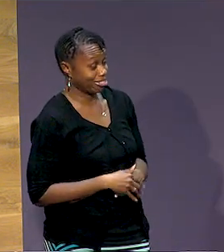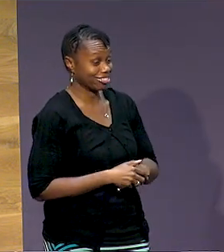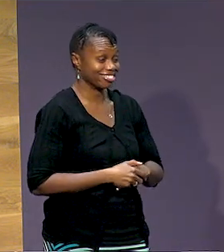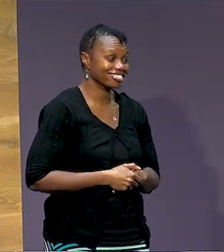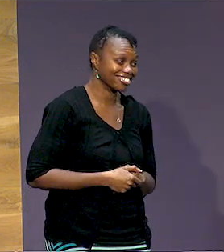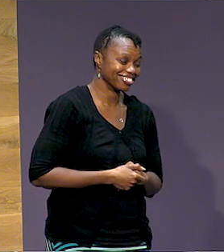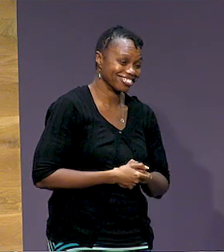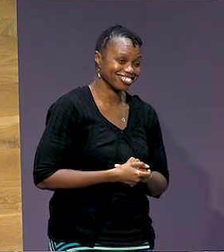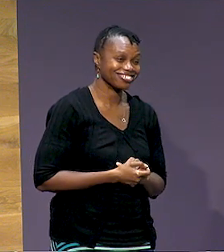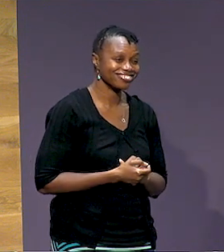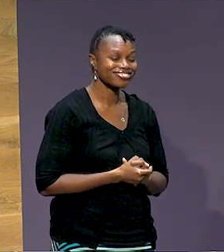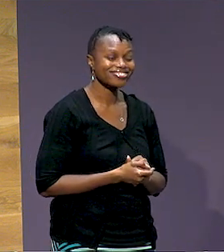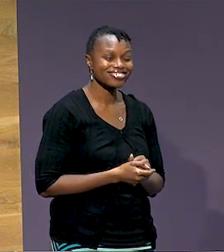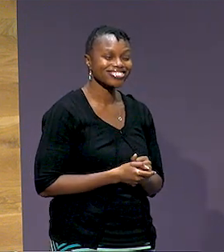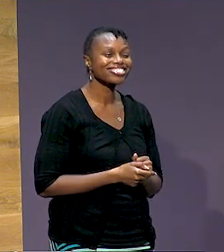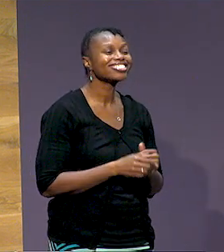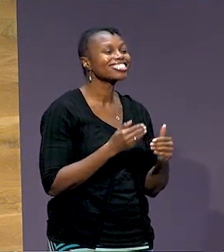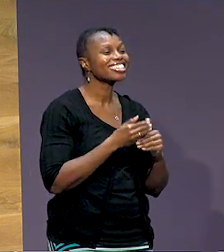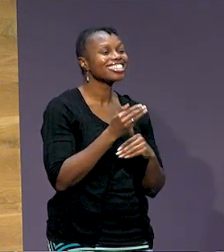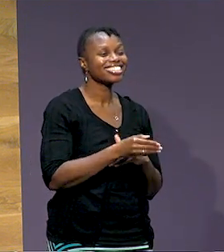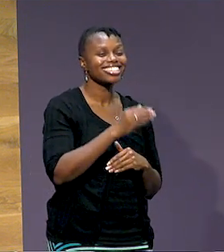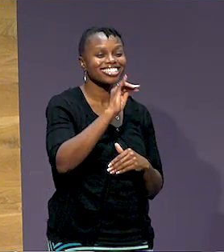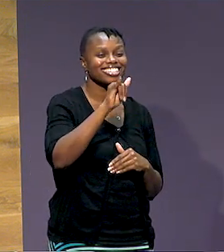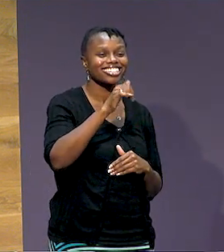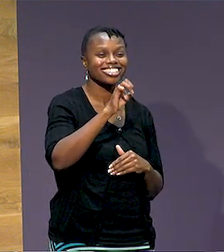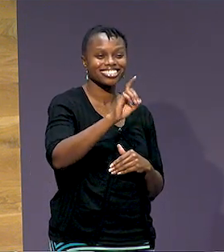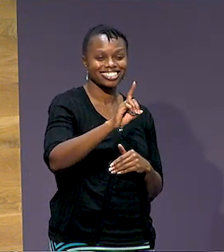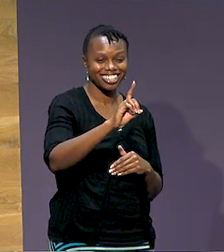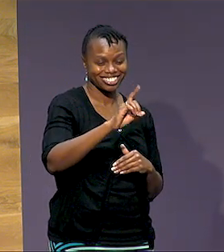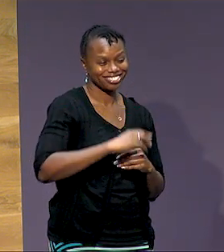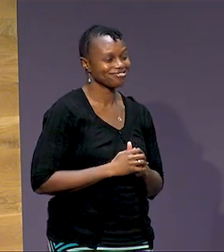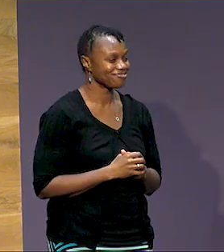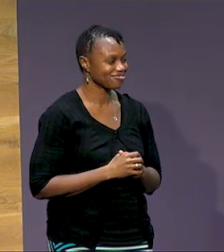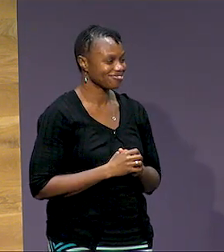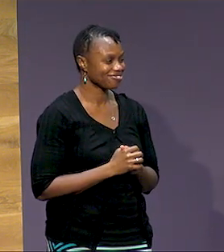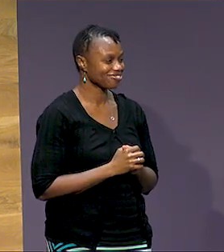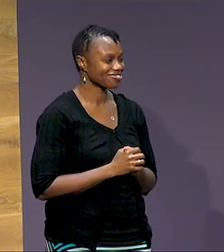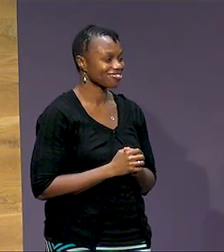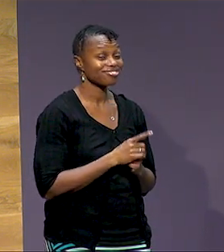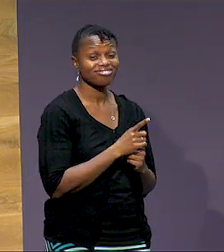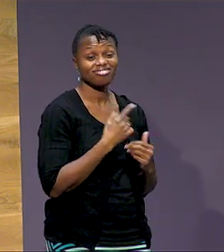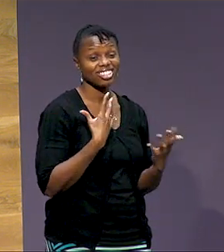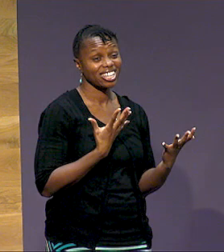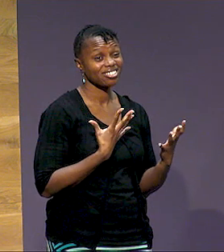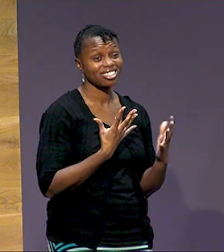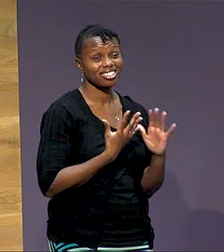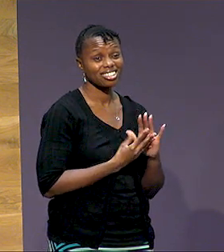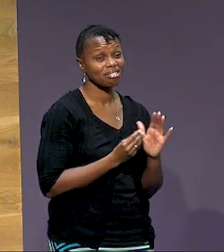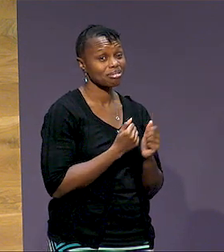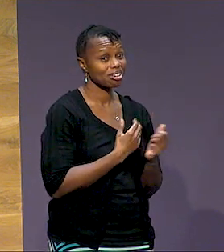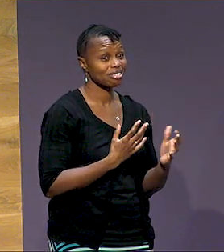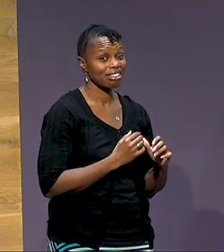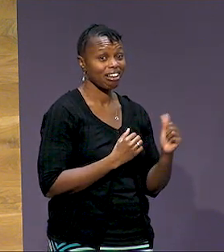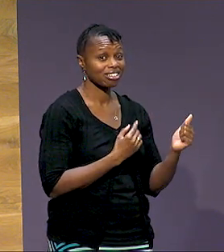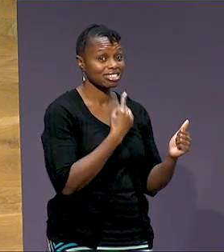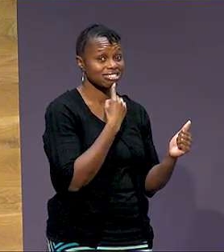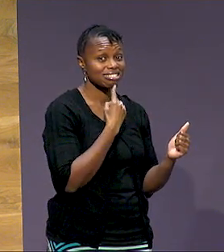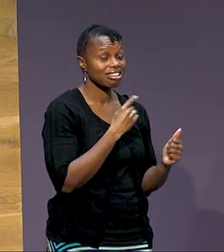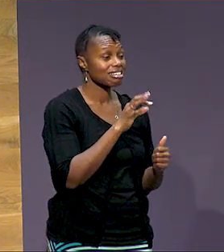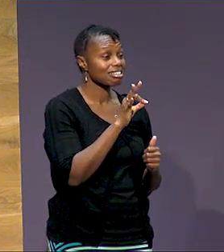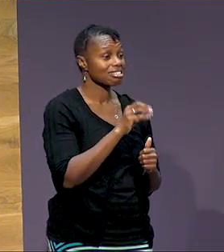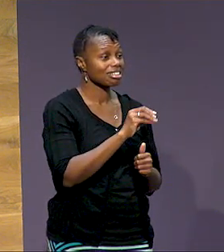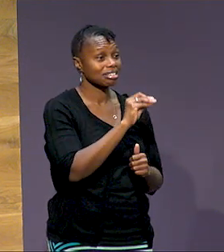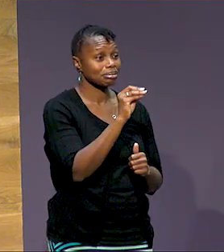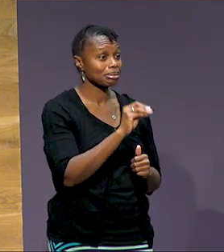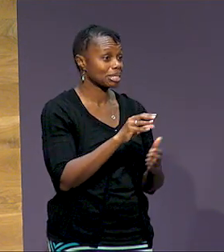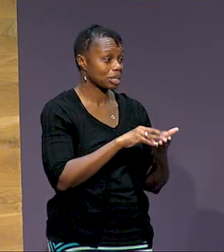Okay, thanks. Jed? Yeah, I'll just echo what everyone else has already said. 90% of learning to do